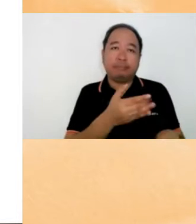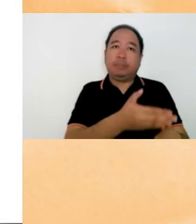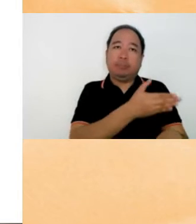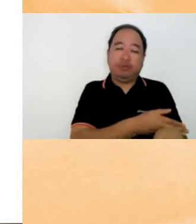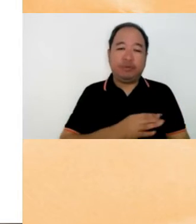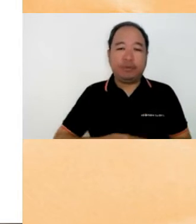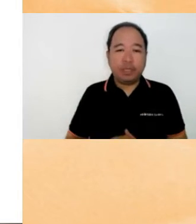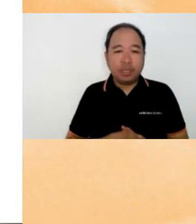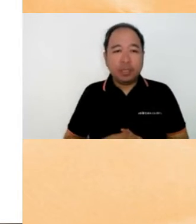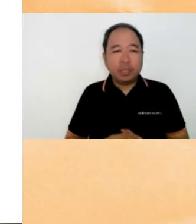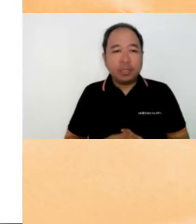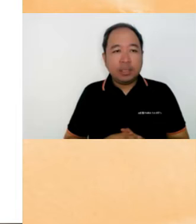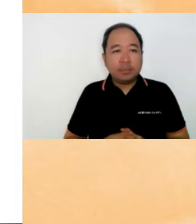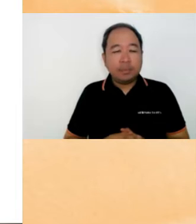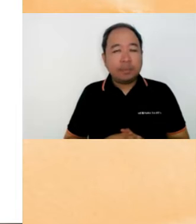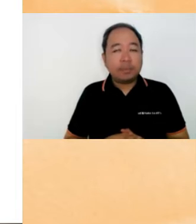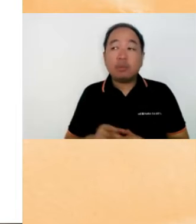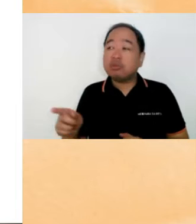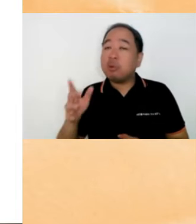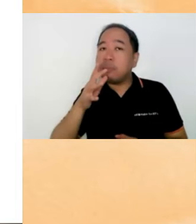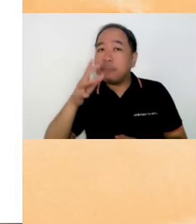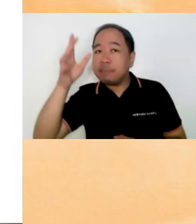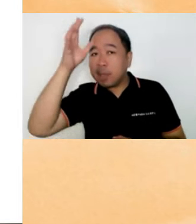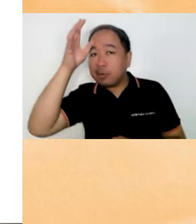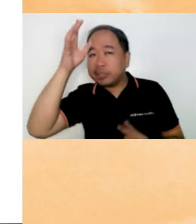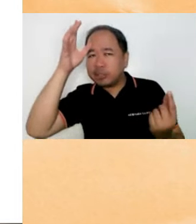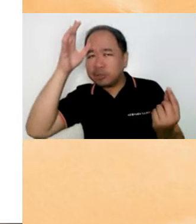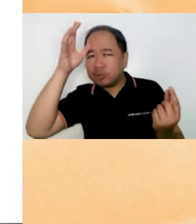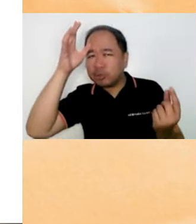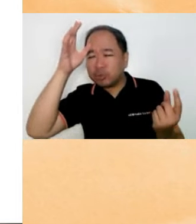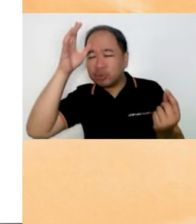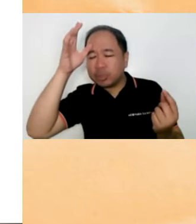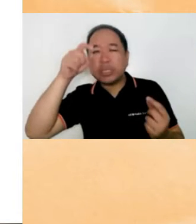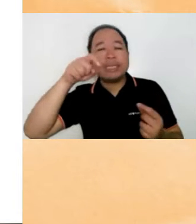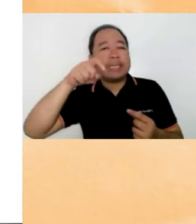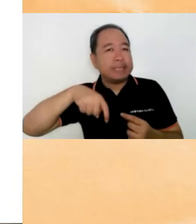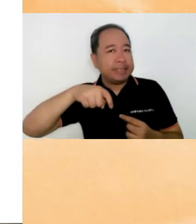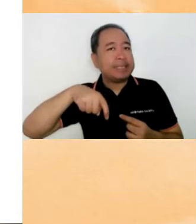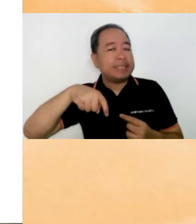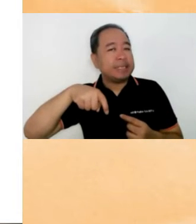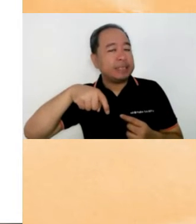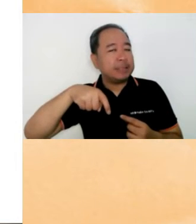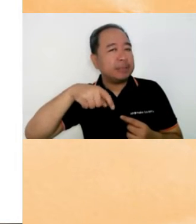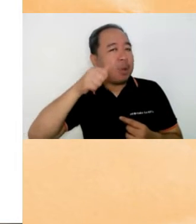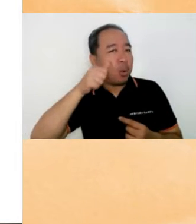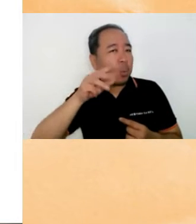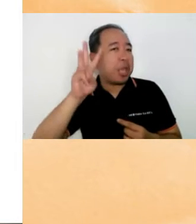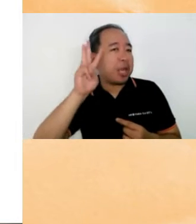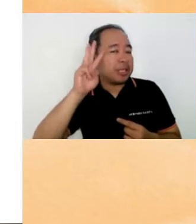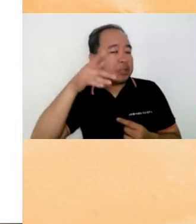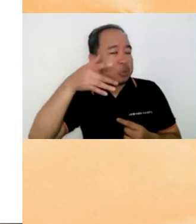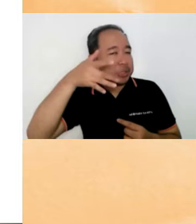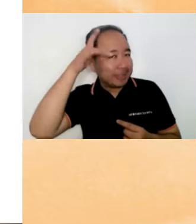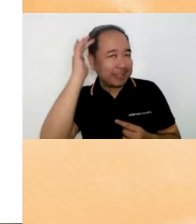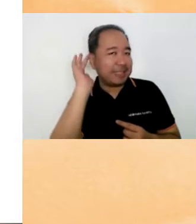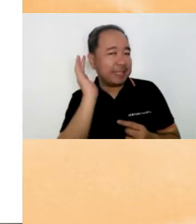parent at this stage is that we have to be sensitive and aware of the adolescent's needs. You have to be available, even if they don't